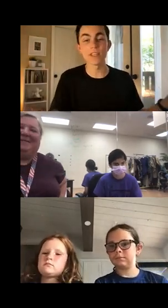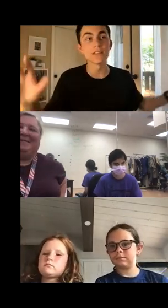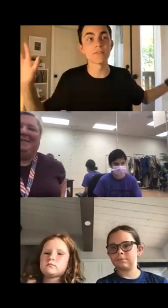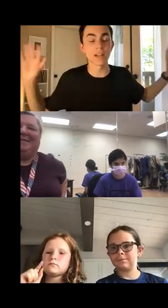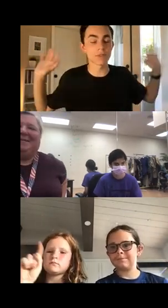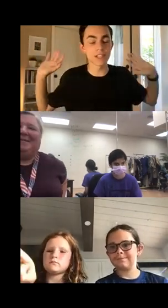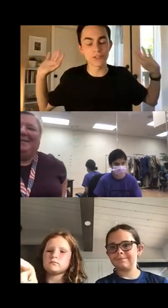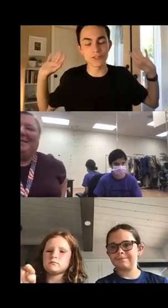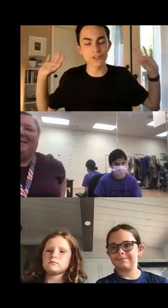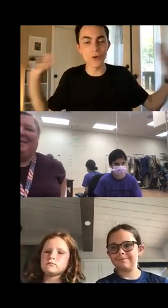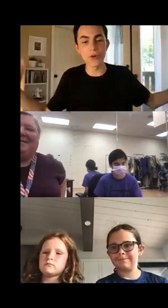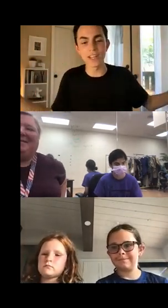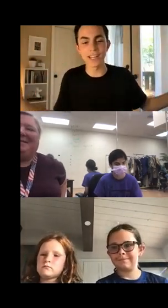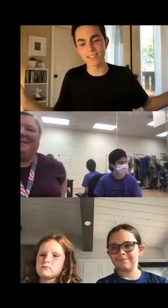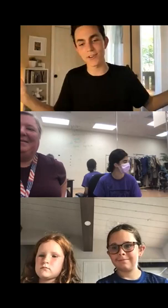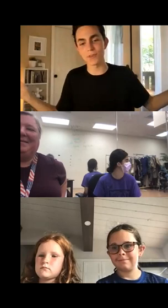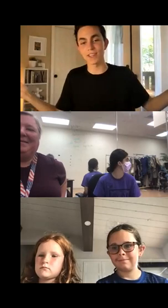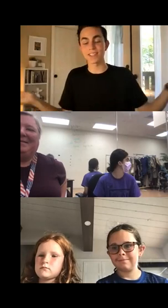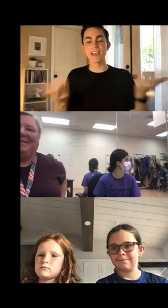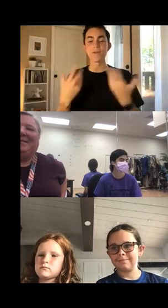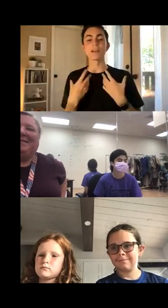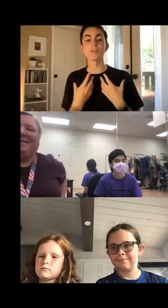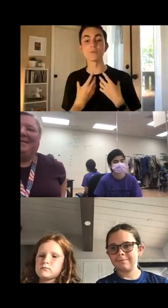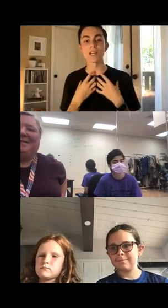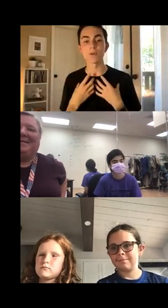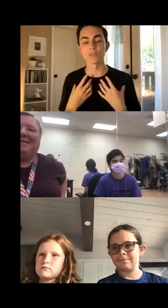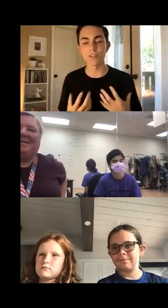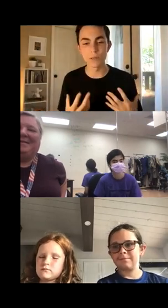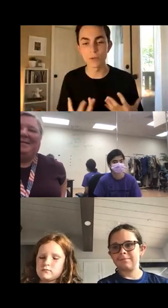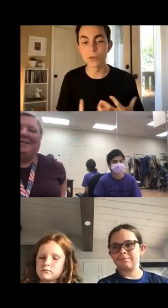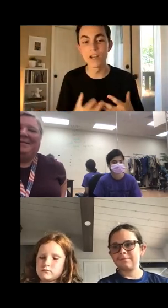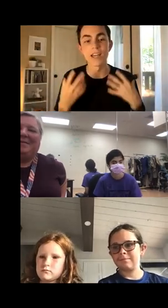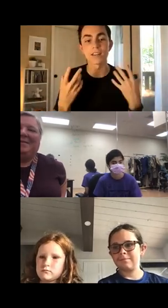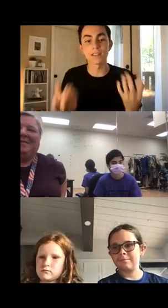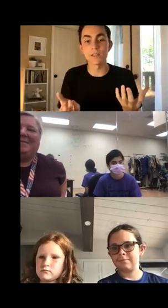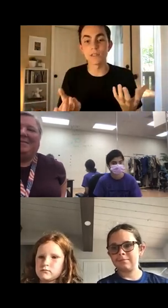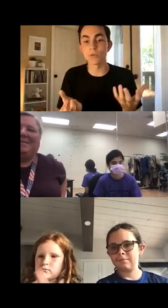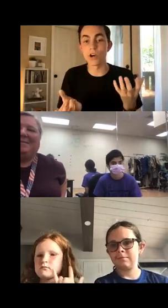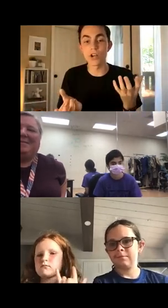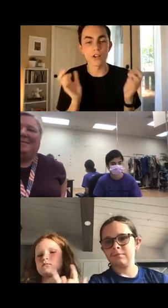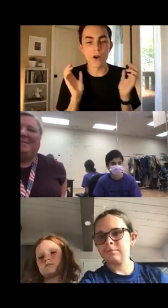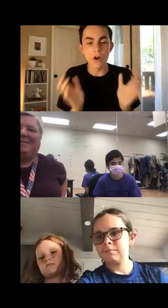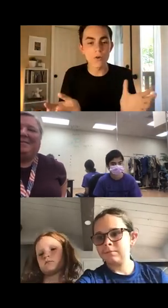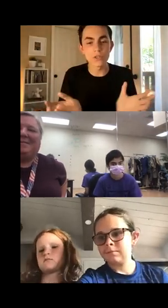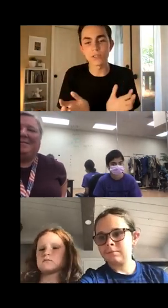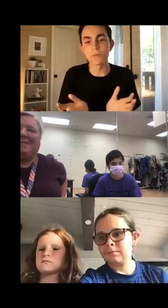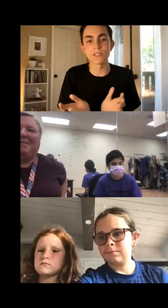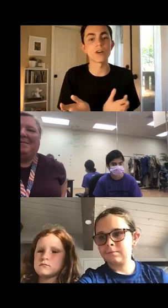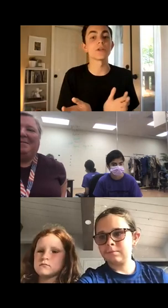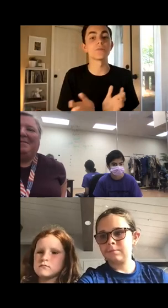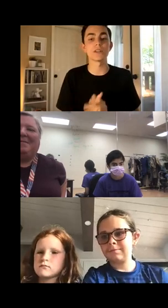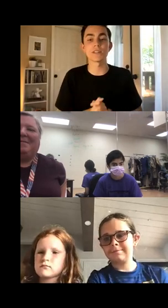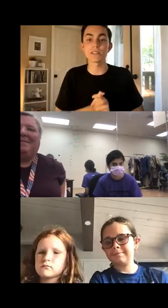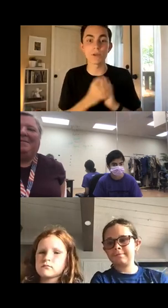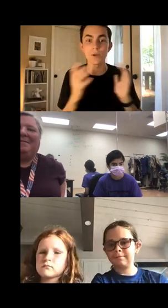mind mistakes. In fact, mistakes are so good in ASL because whenever I'm signing with deaf people and I sign something wrong, I always want them to